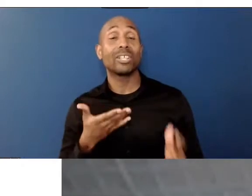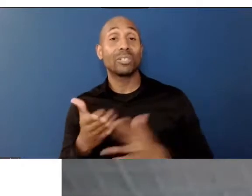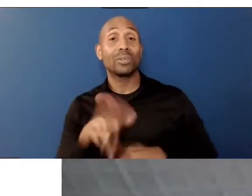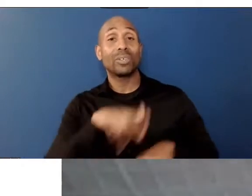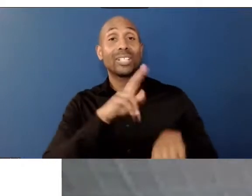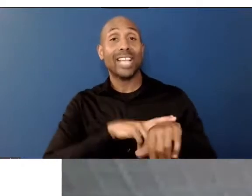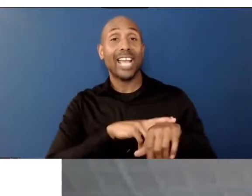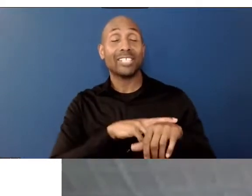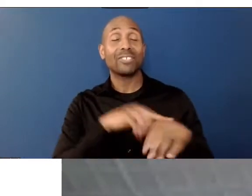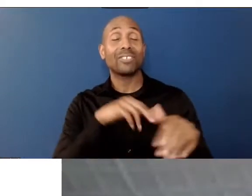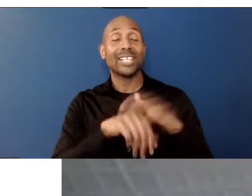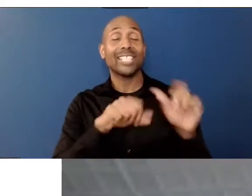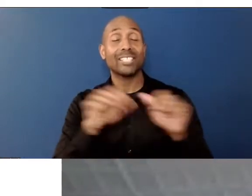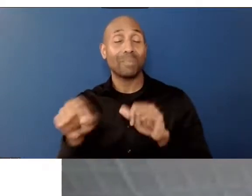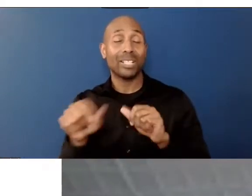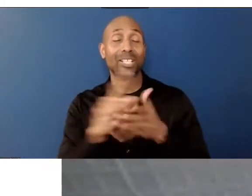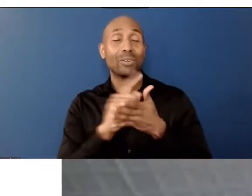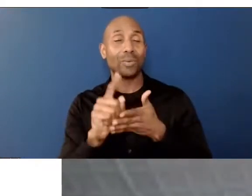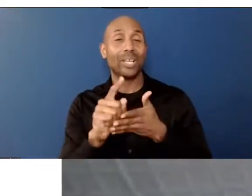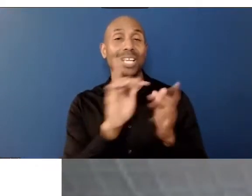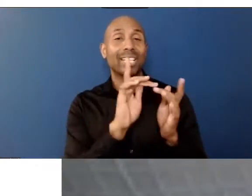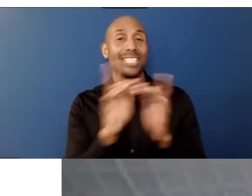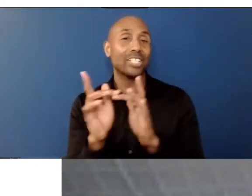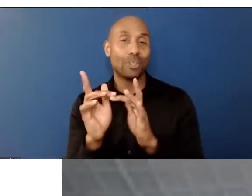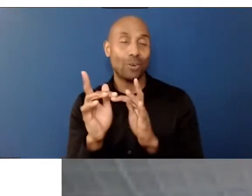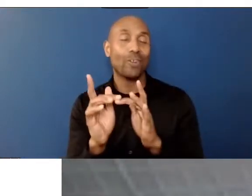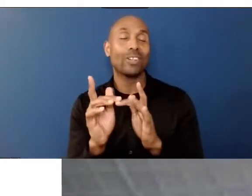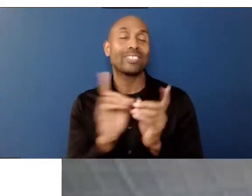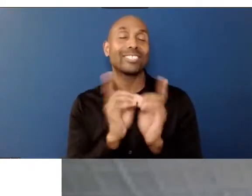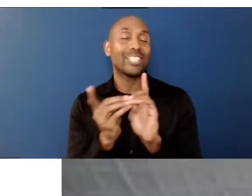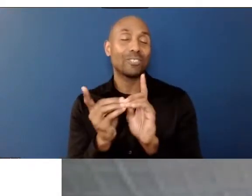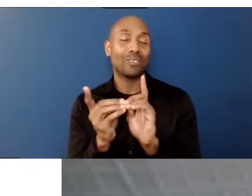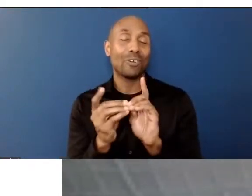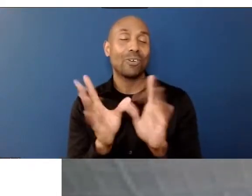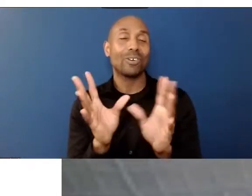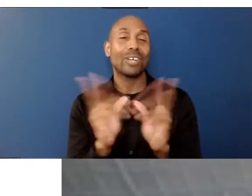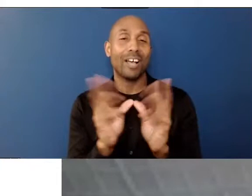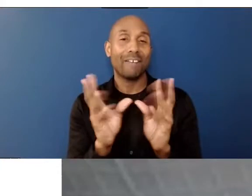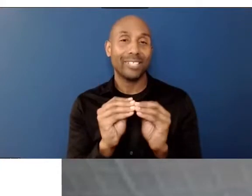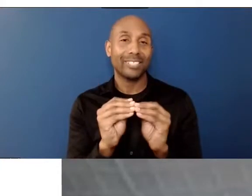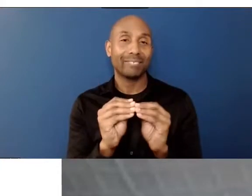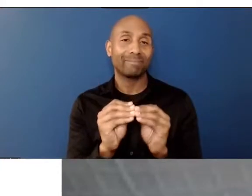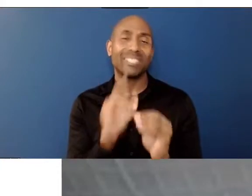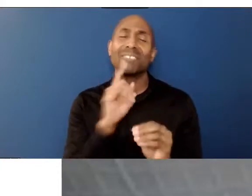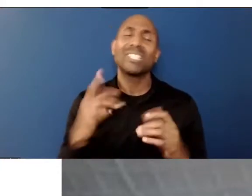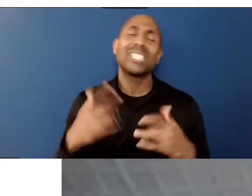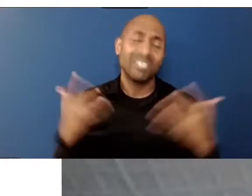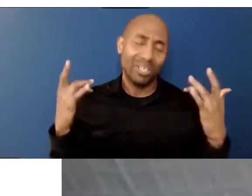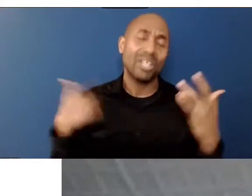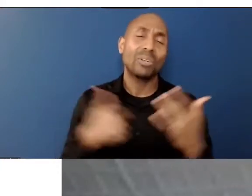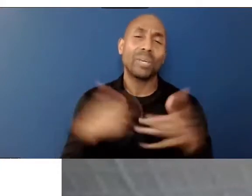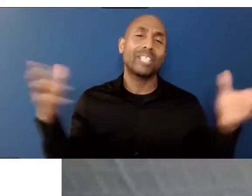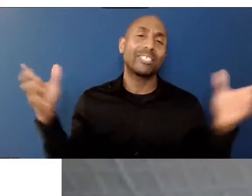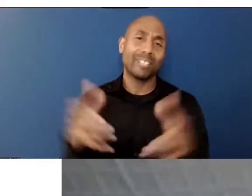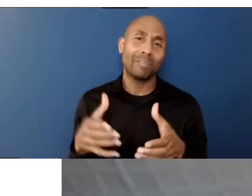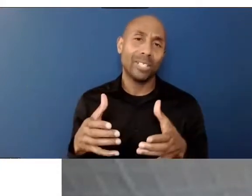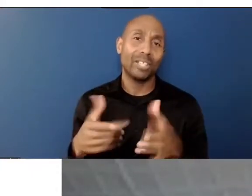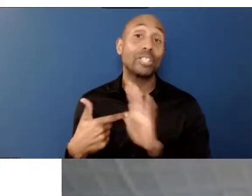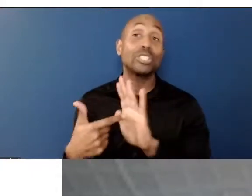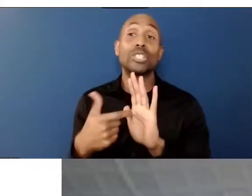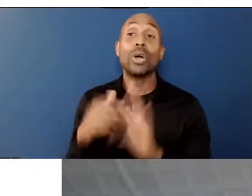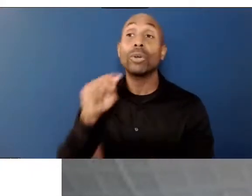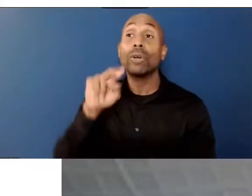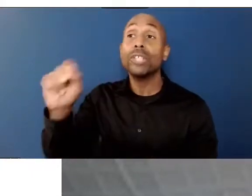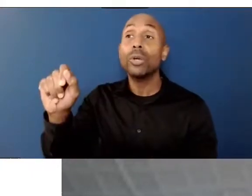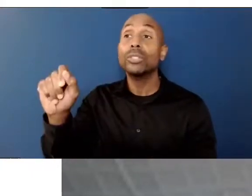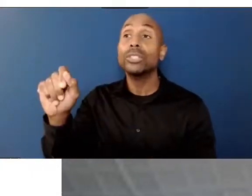conference. So I'm really excited that we were able to get this together and to be able to show Nova Scotians what everybody's doing behind